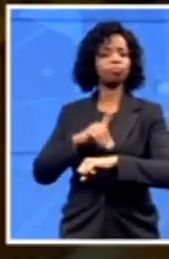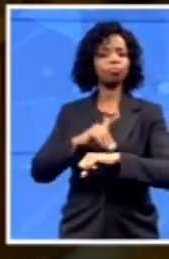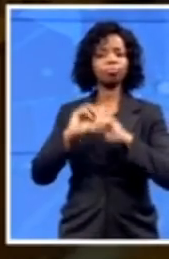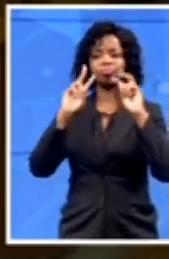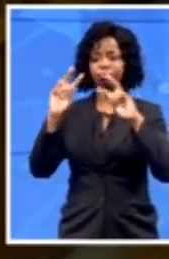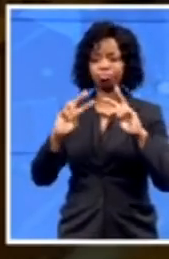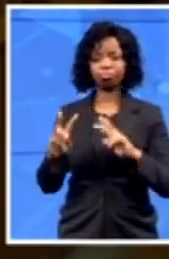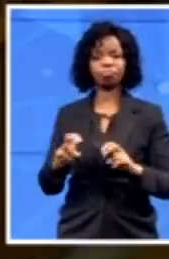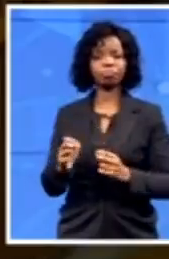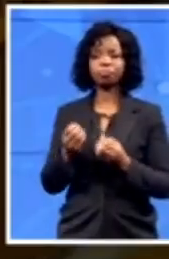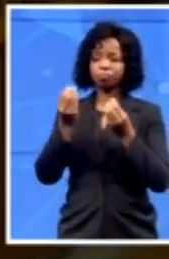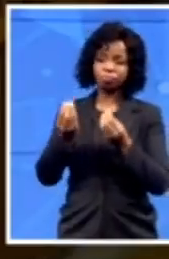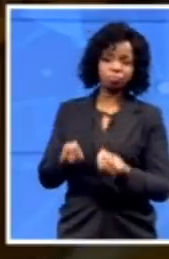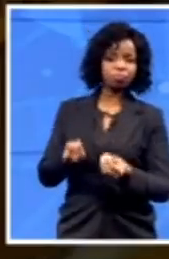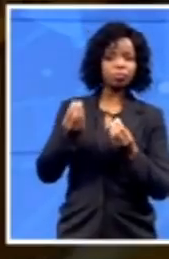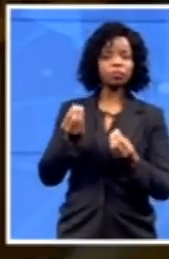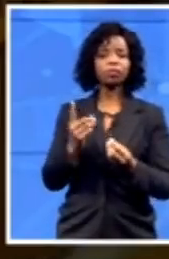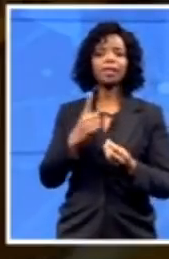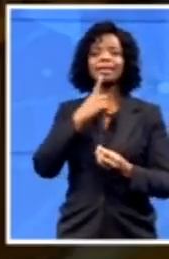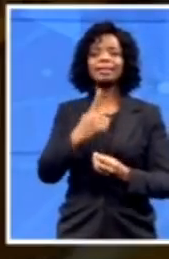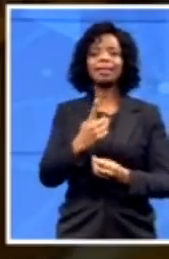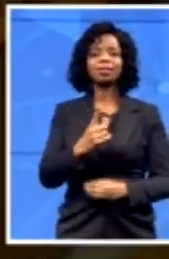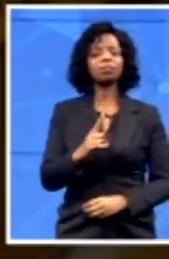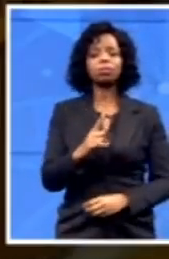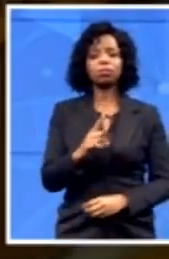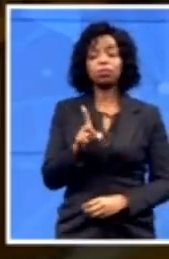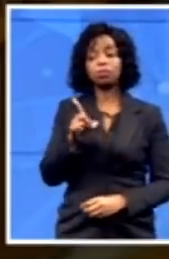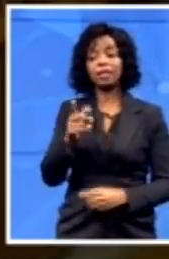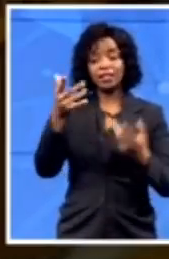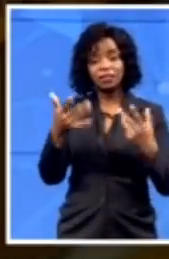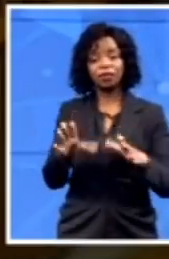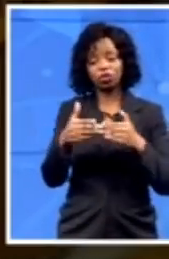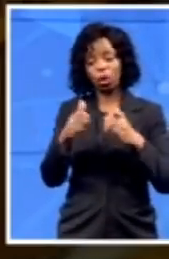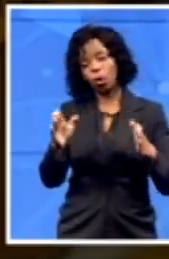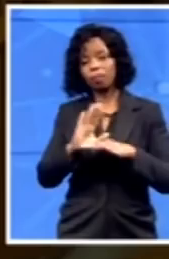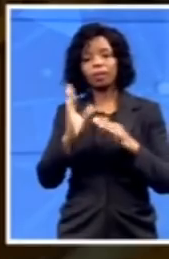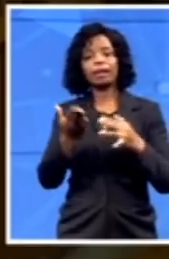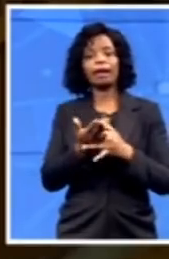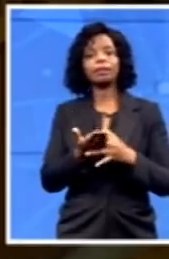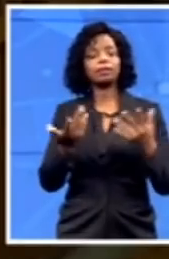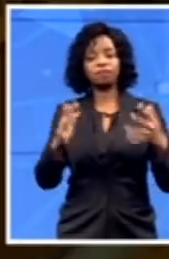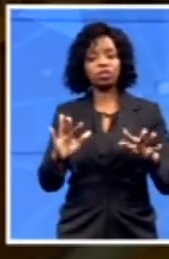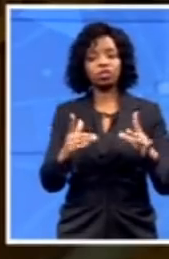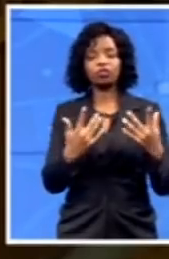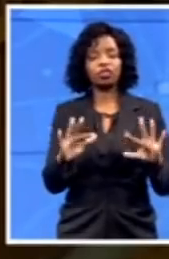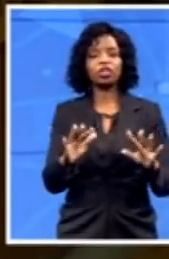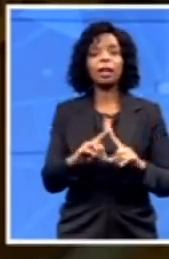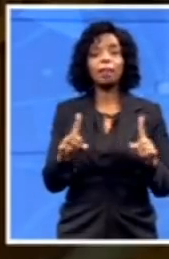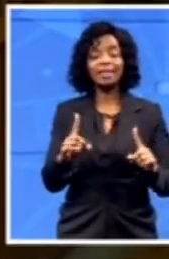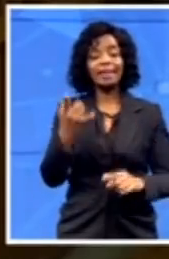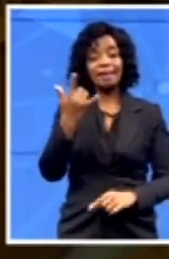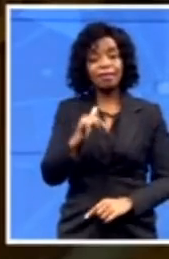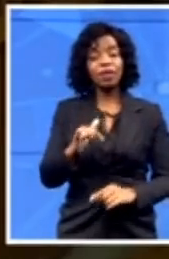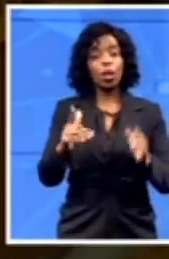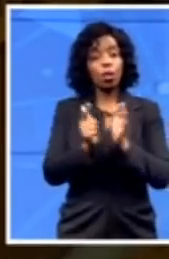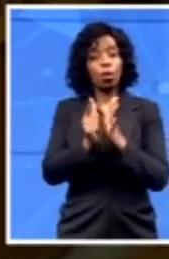their side, he's opened up a case and they've done what needs to be done. But if the lawyers feel that they still feel that their clients are